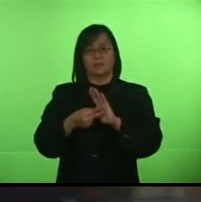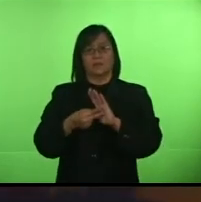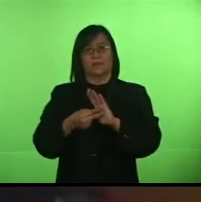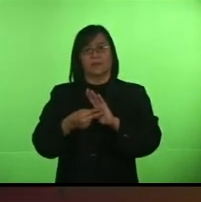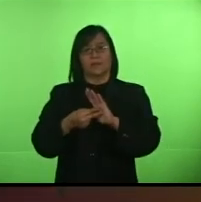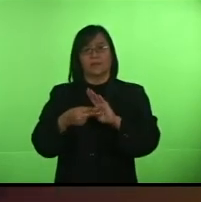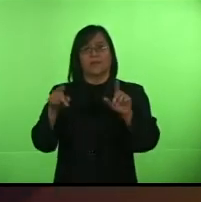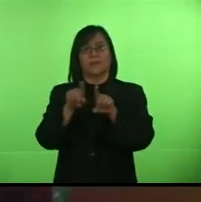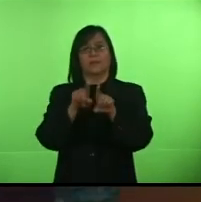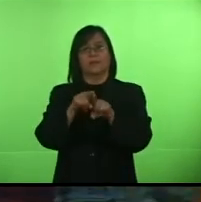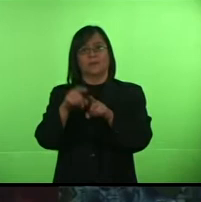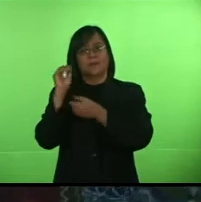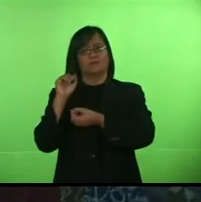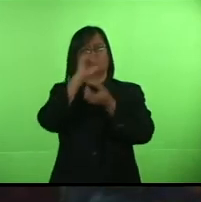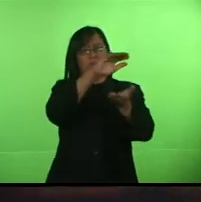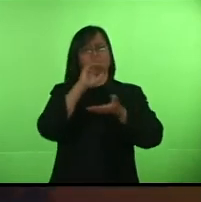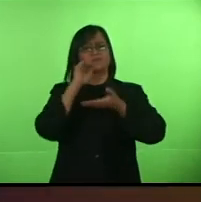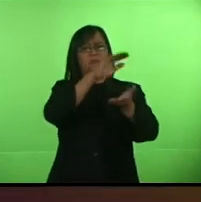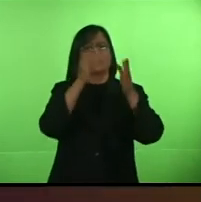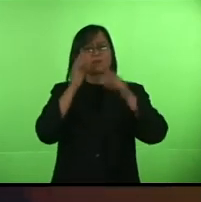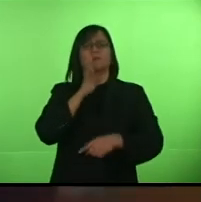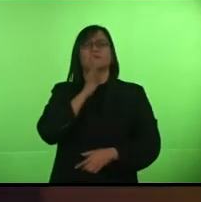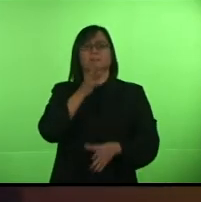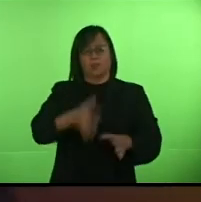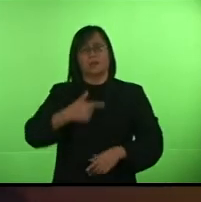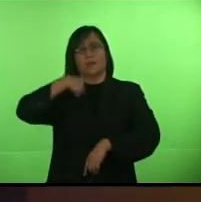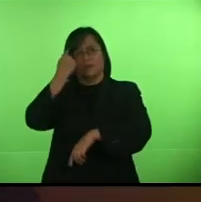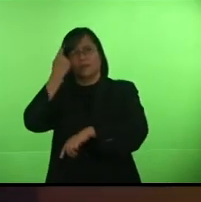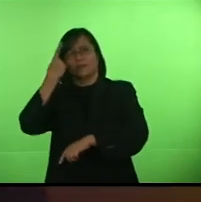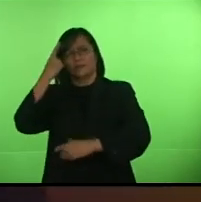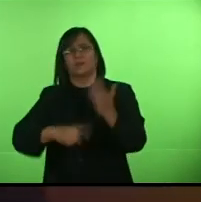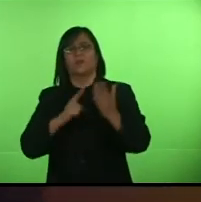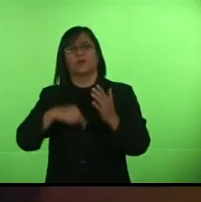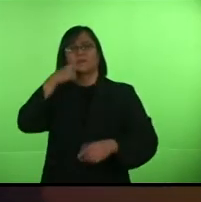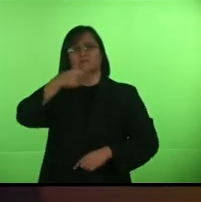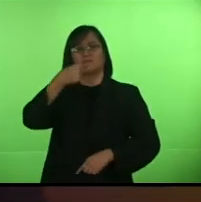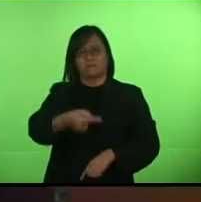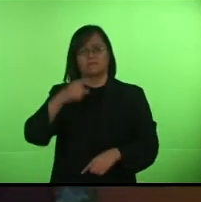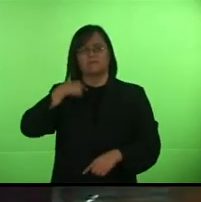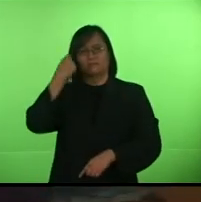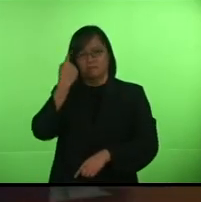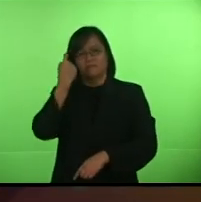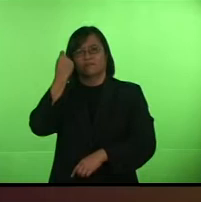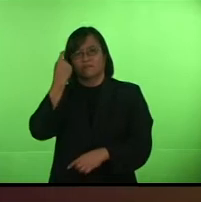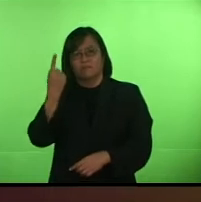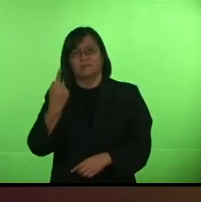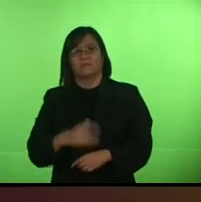To somehow or rather indirectly telling the speaker that he or she understands what the speaker is trying to